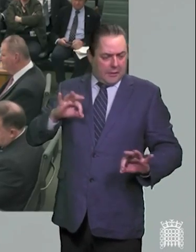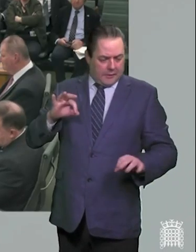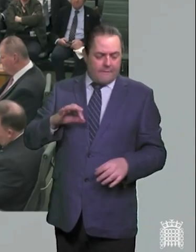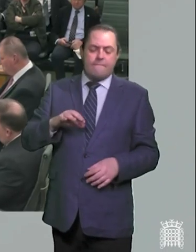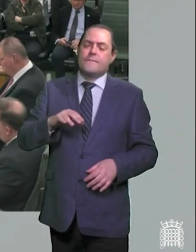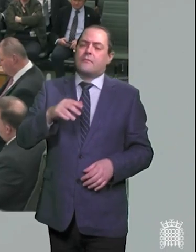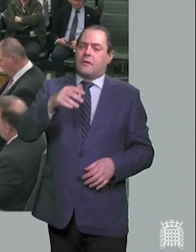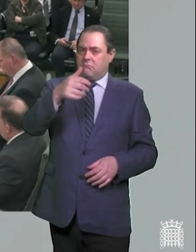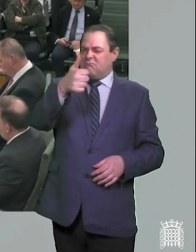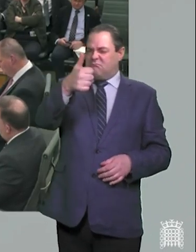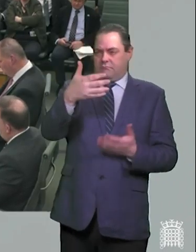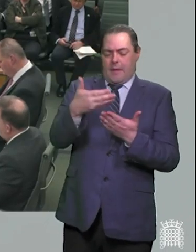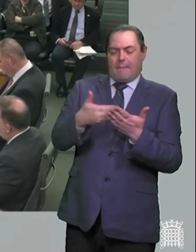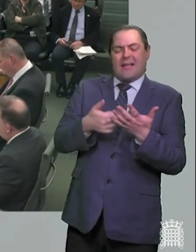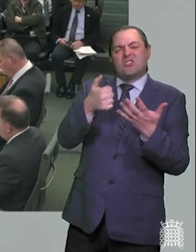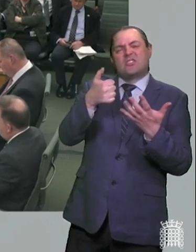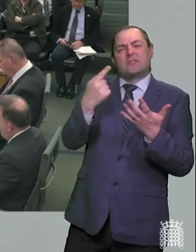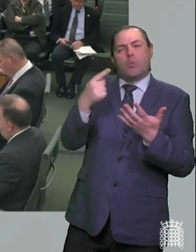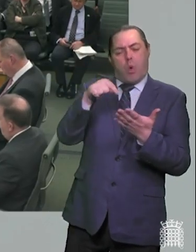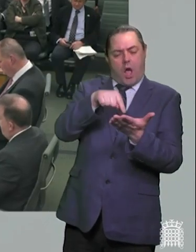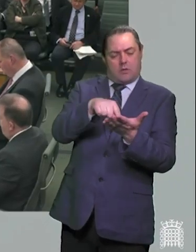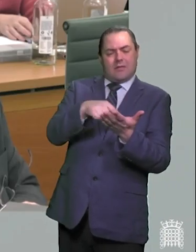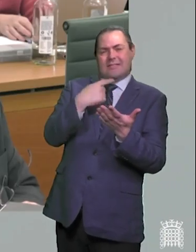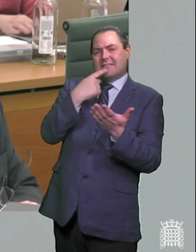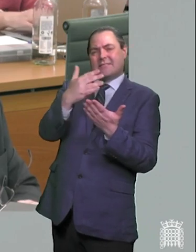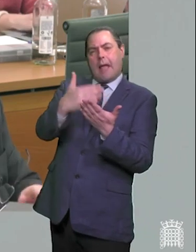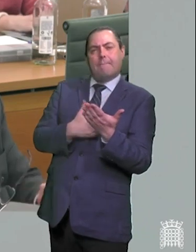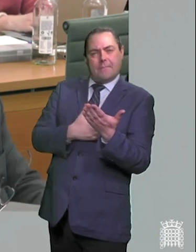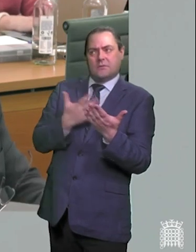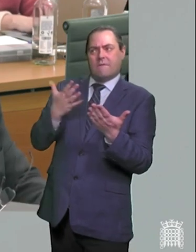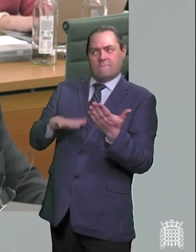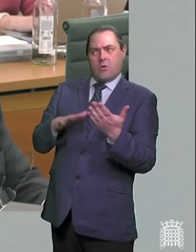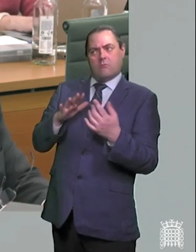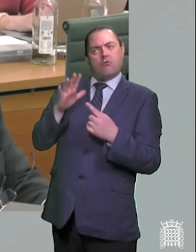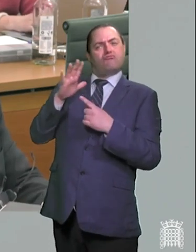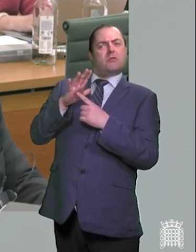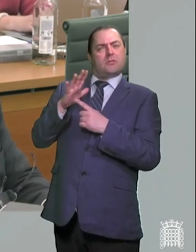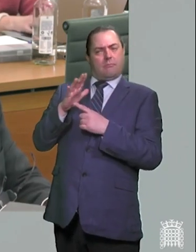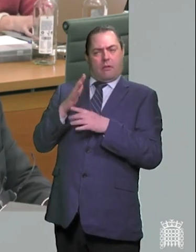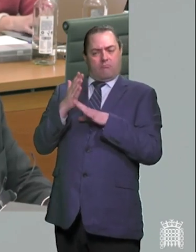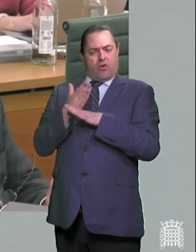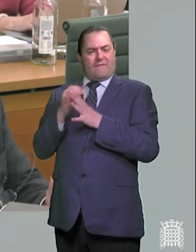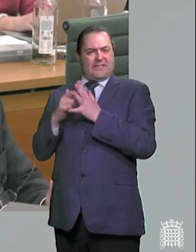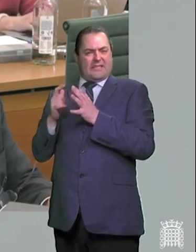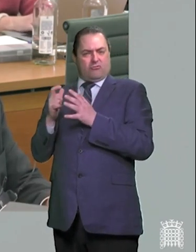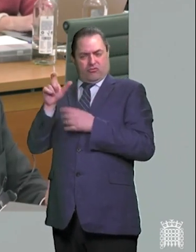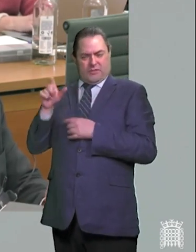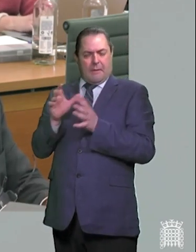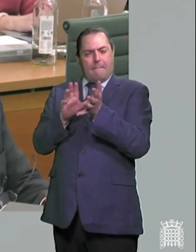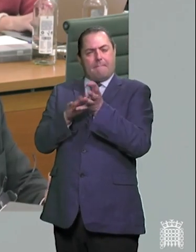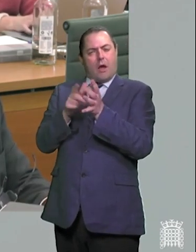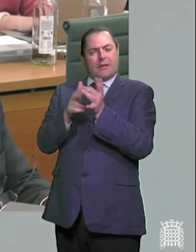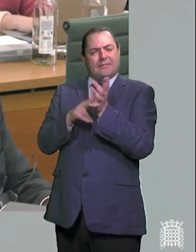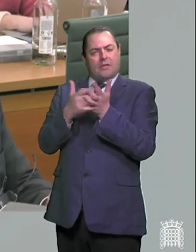page 61 of the evidence bundle, you can see a statement there from the then Principal Private Secretary Martin Reynolds, in which he says that